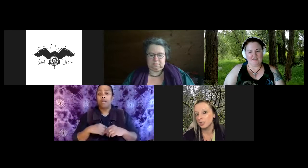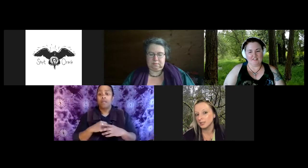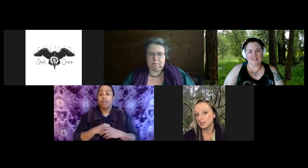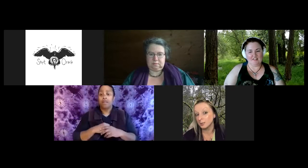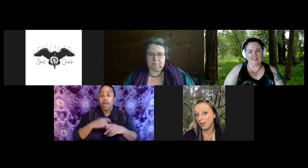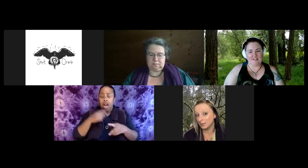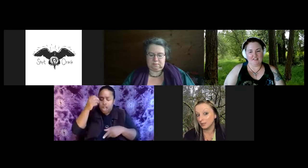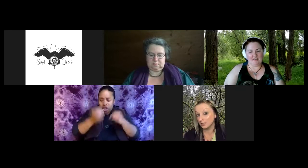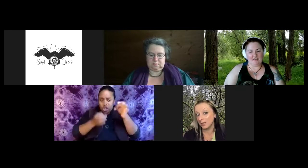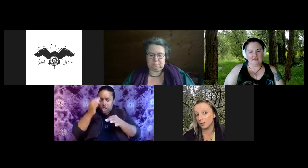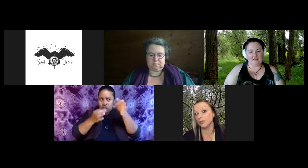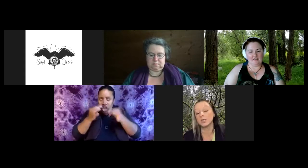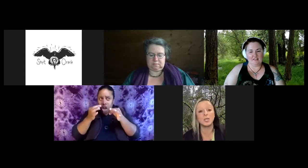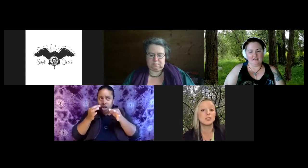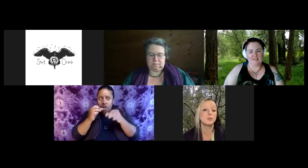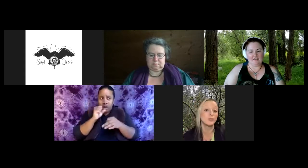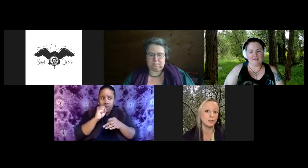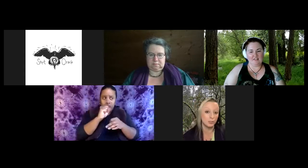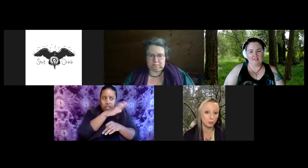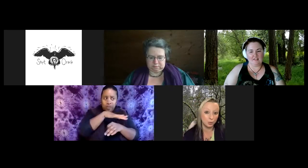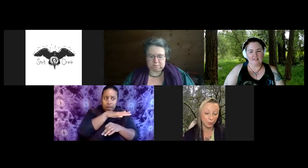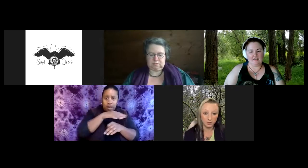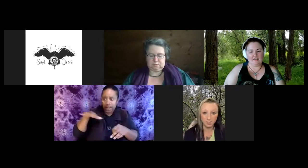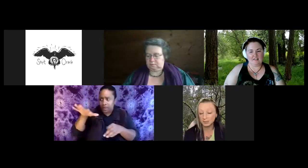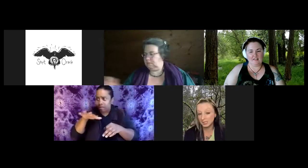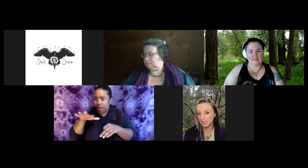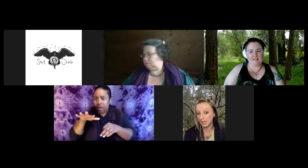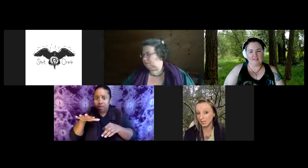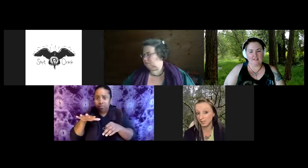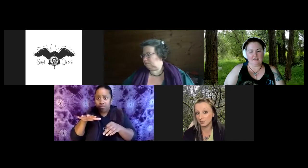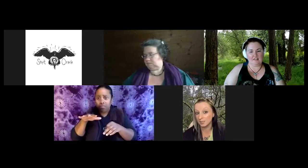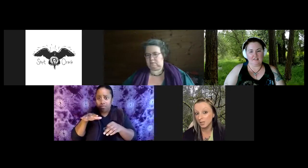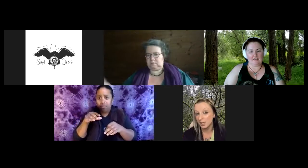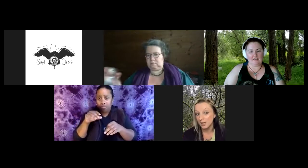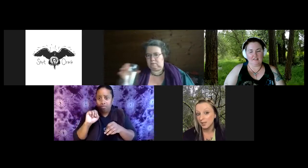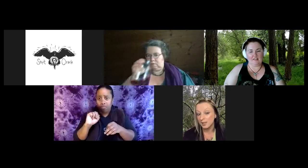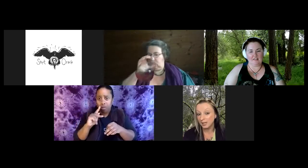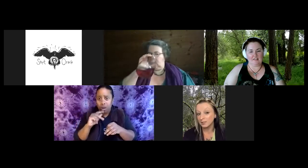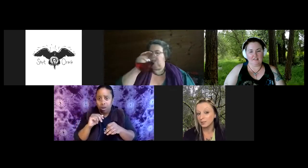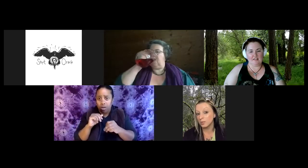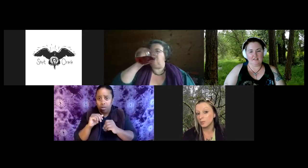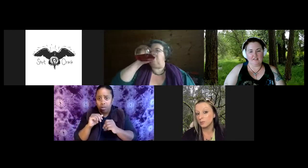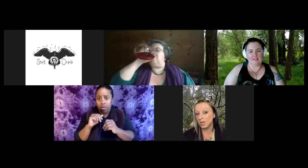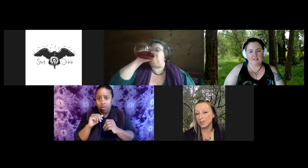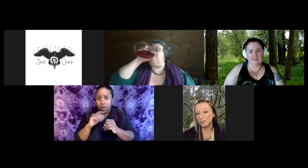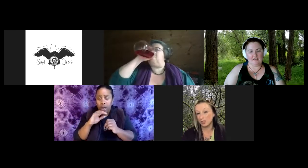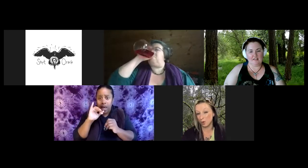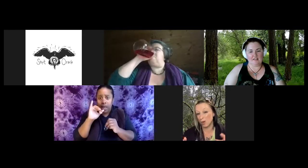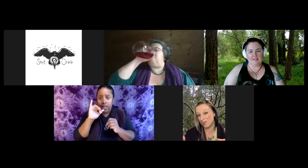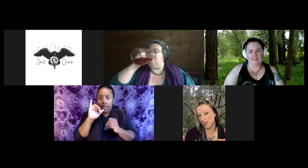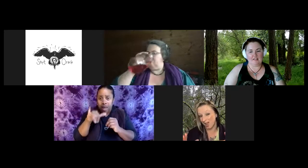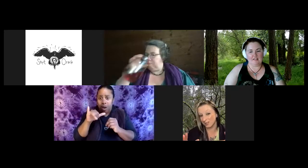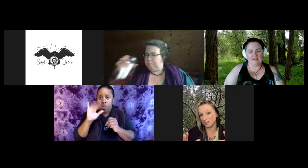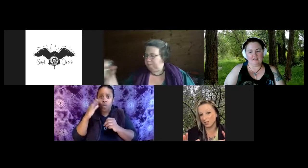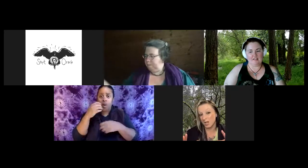judge the spaces that you're looking to move into accordingly. And that is going to be making